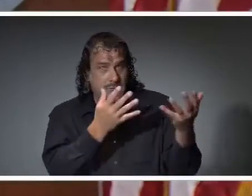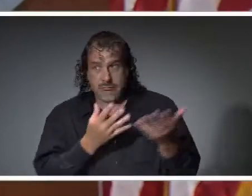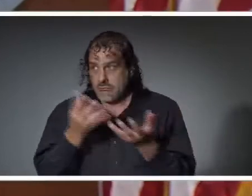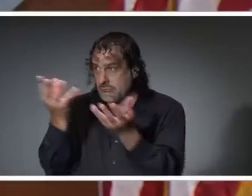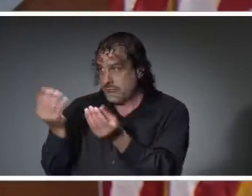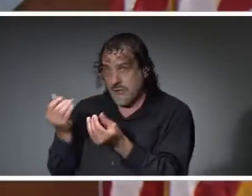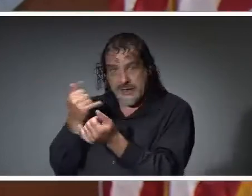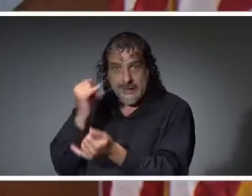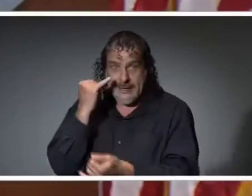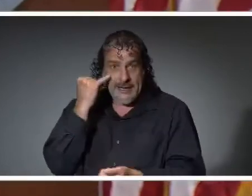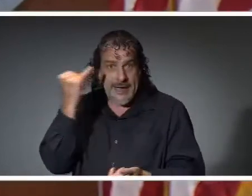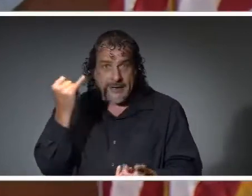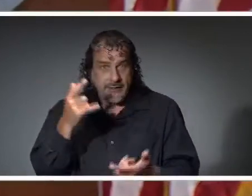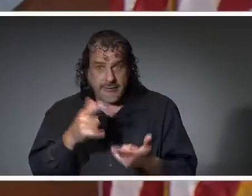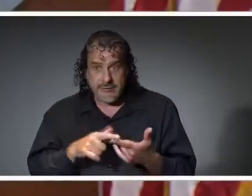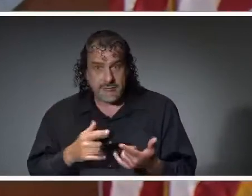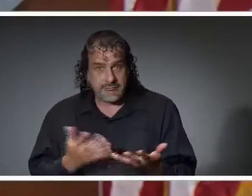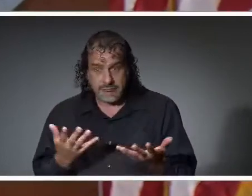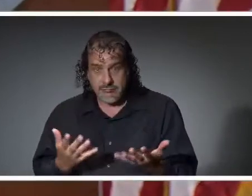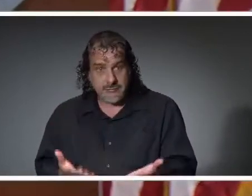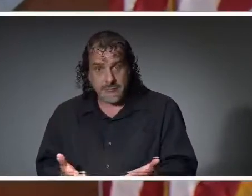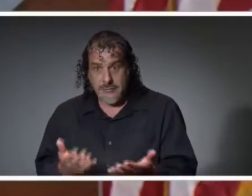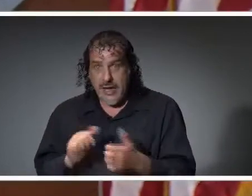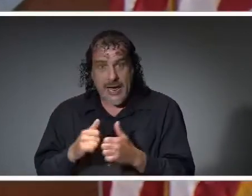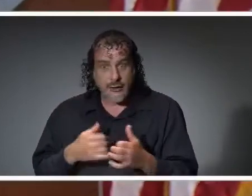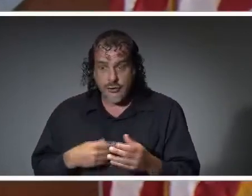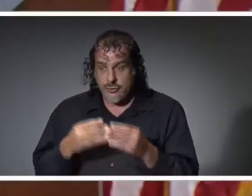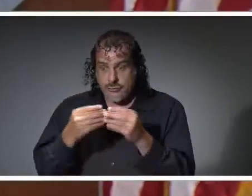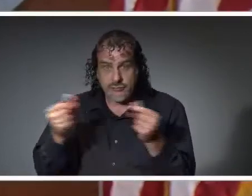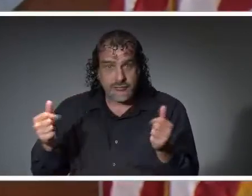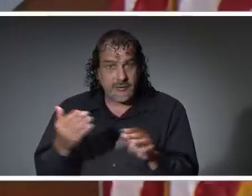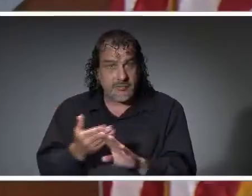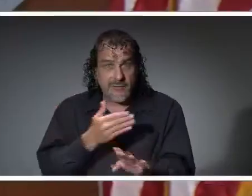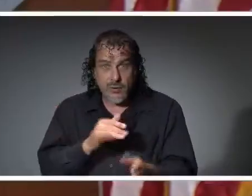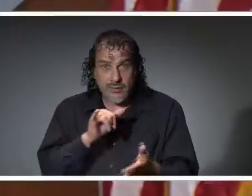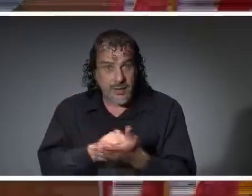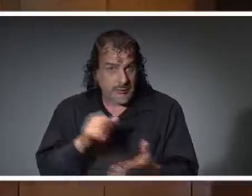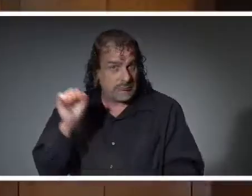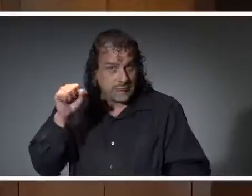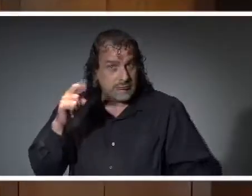or any suggestions that anyone has as to ways to continue to try to mitigate those risks.